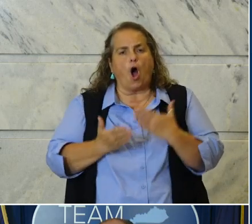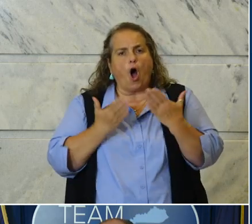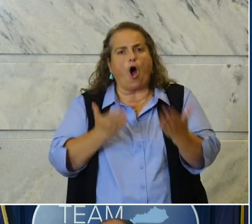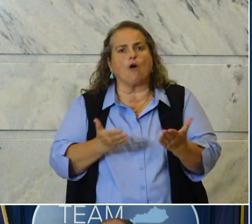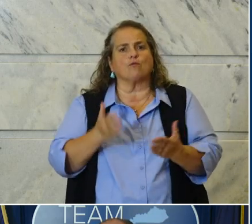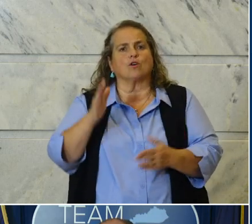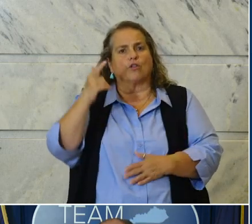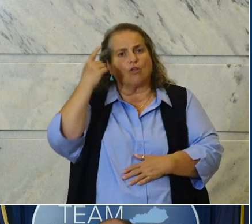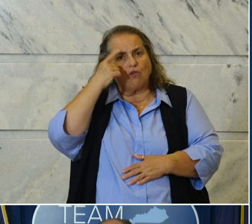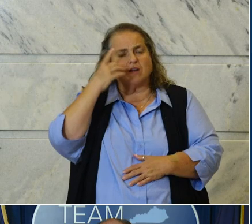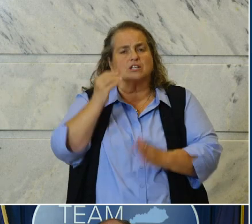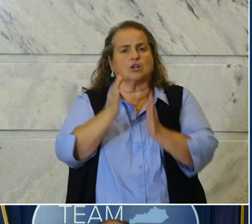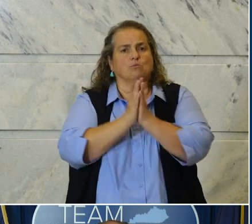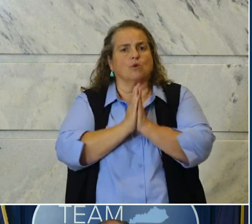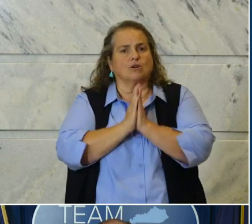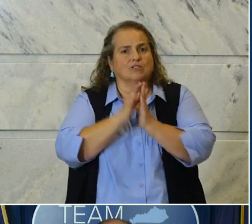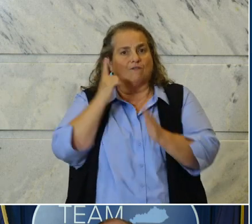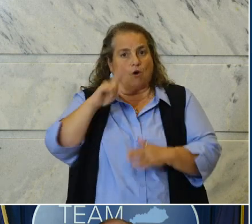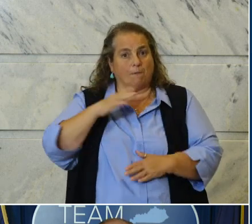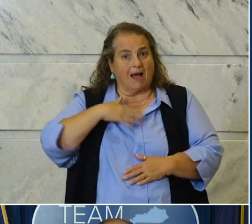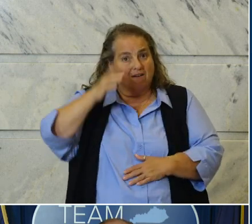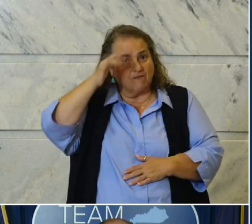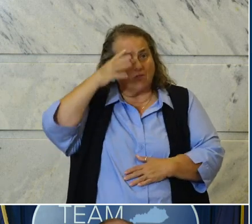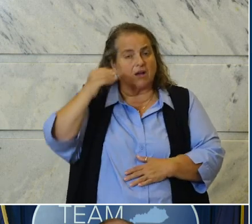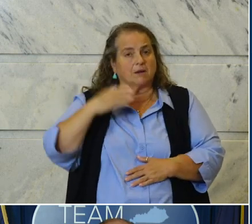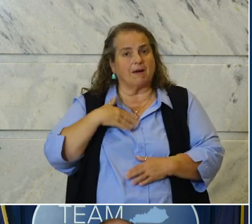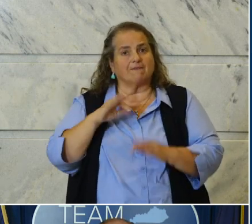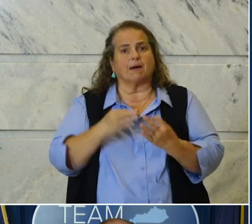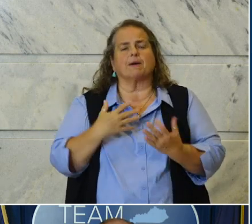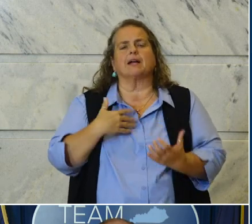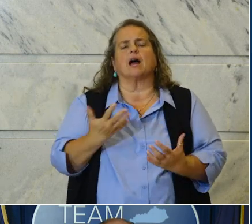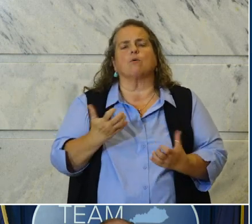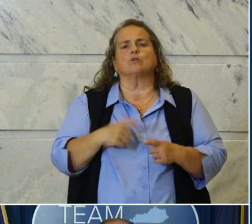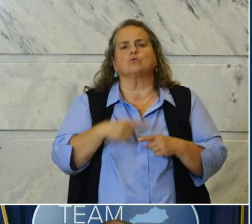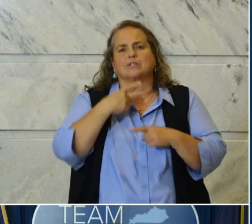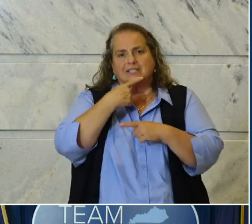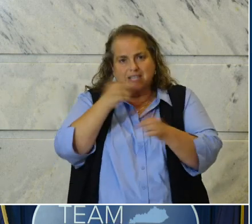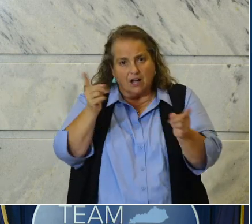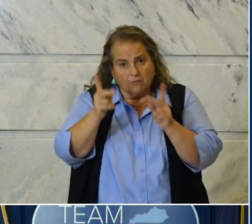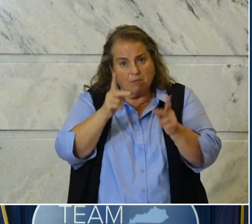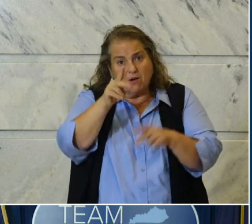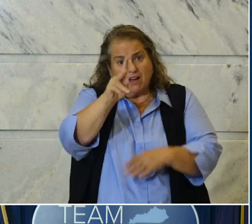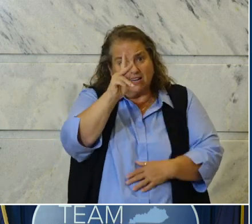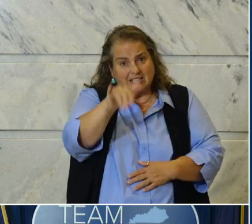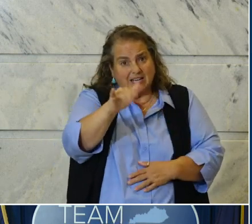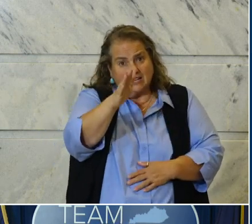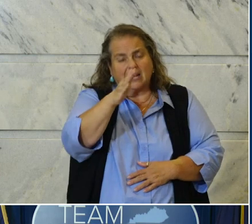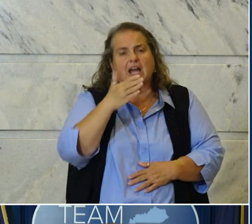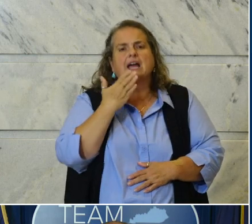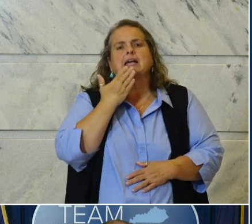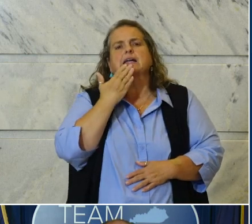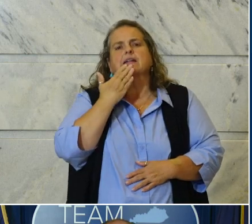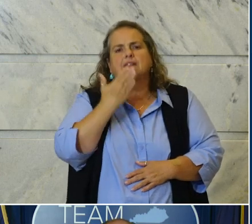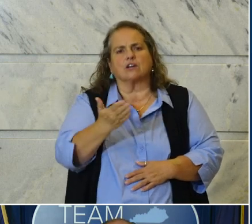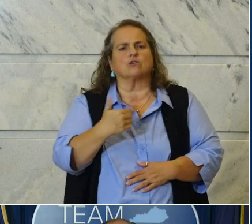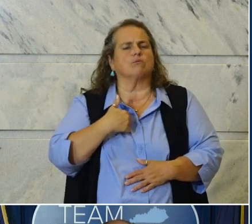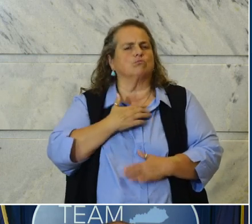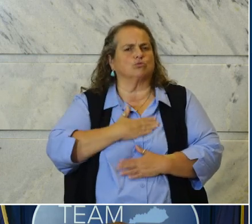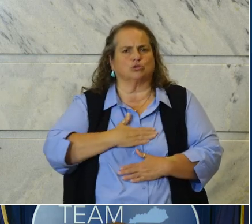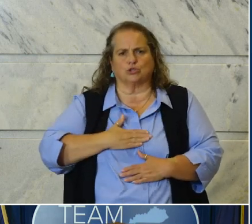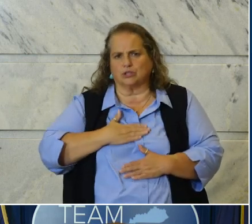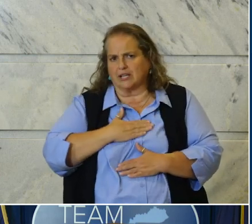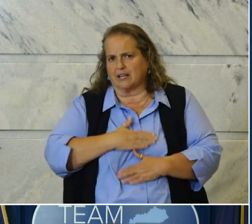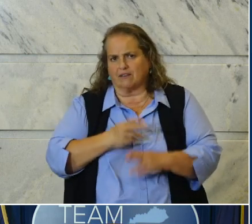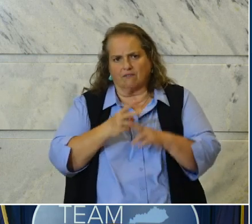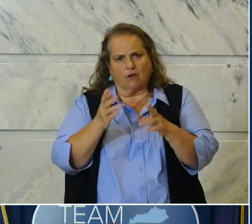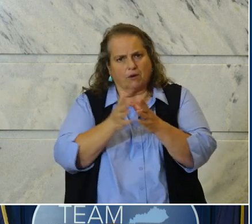thoughts and prayers for my father and my family. And I want to tell the people of Kentucky I'm very, very